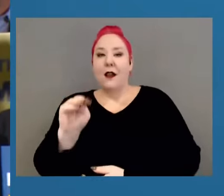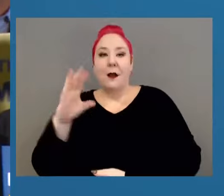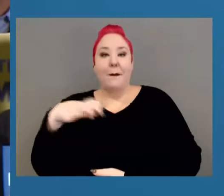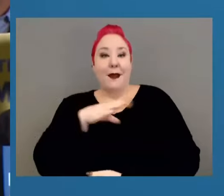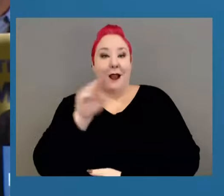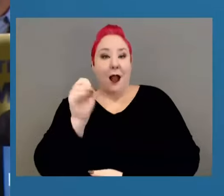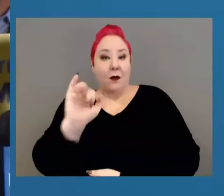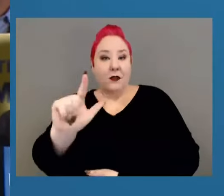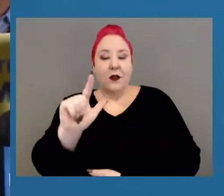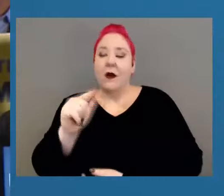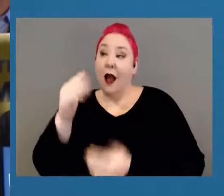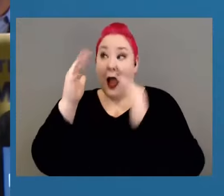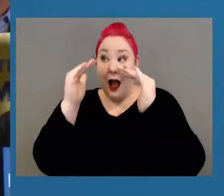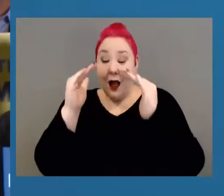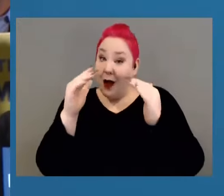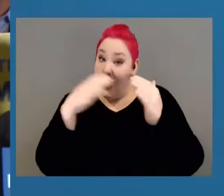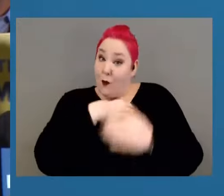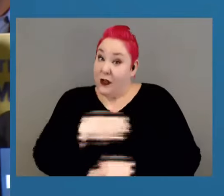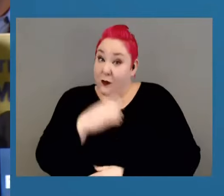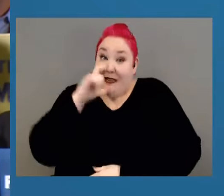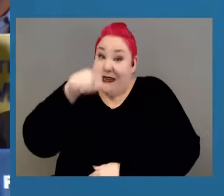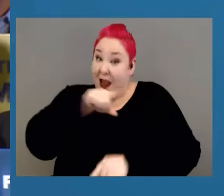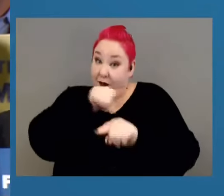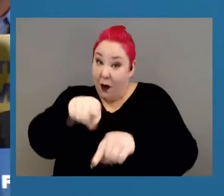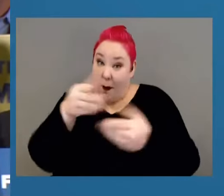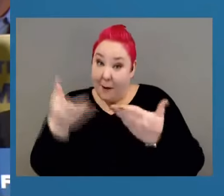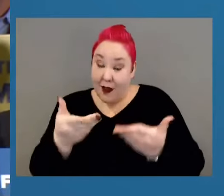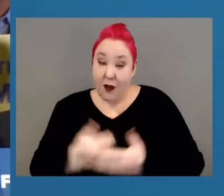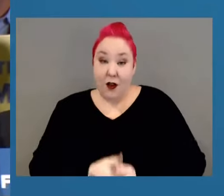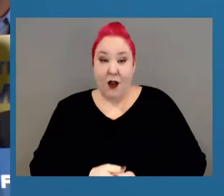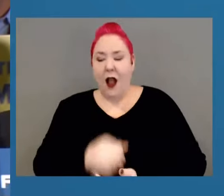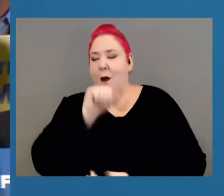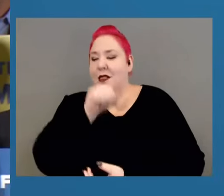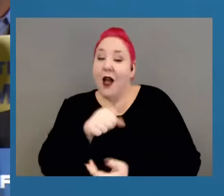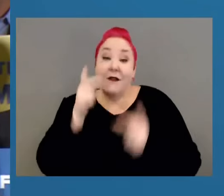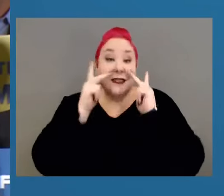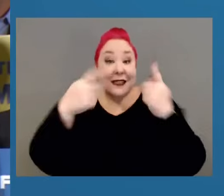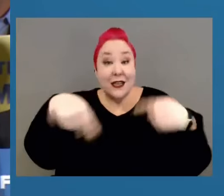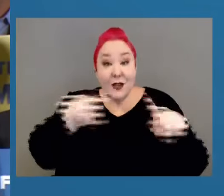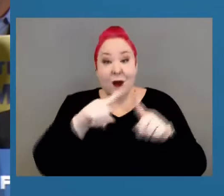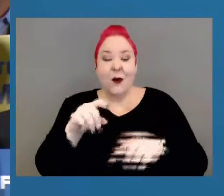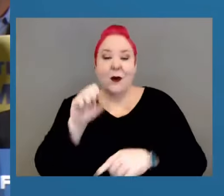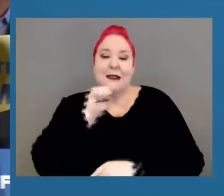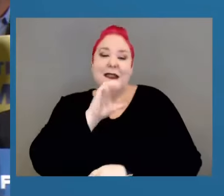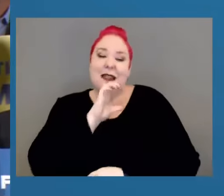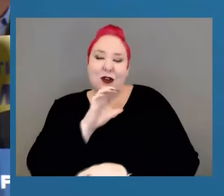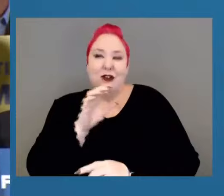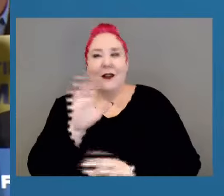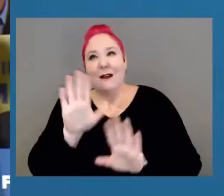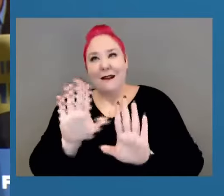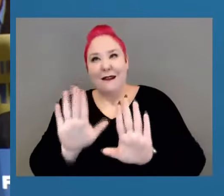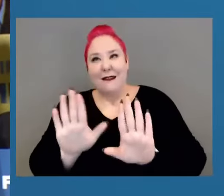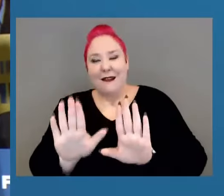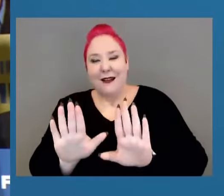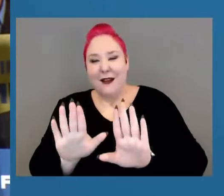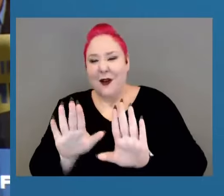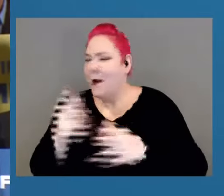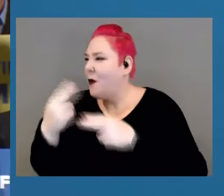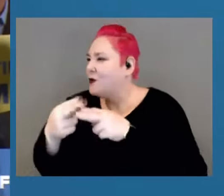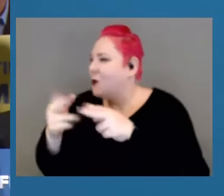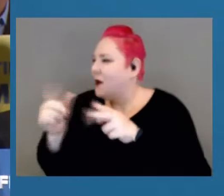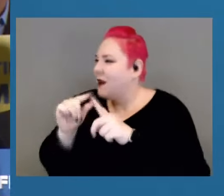mean, I love seeing all of you. Love to come and have lunch with the seniors. We don't call them seniors. We call them. No, what was the one about